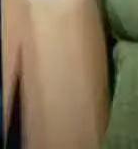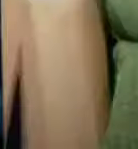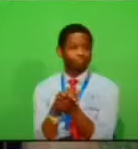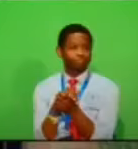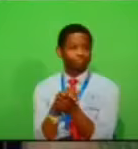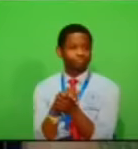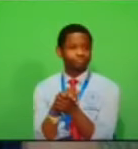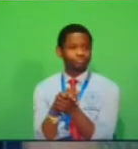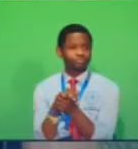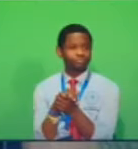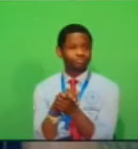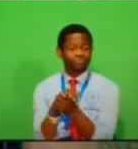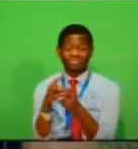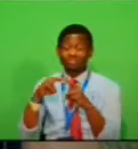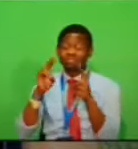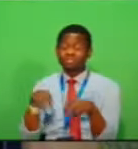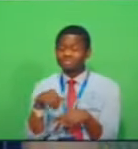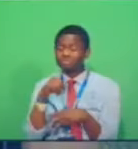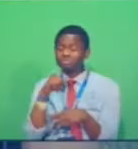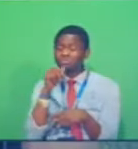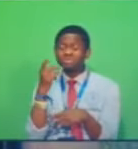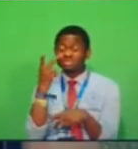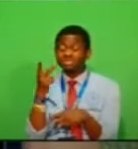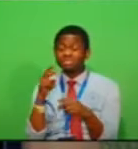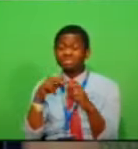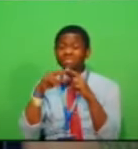Villagers don't see light like this.